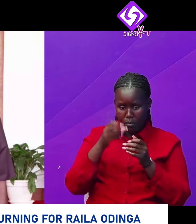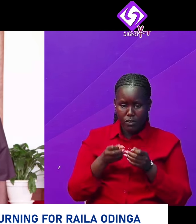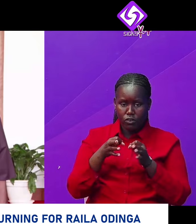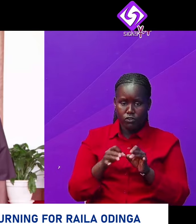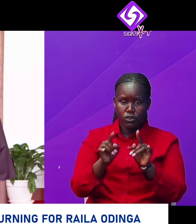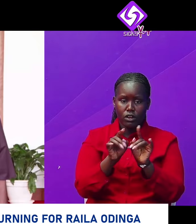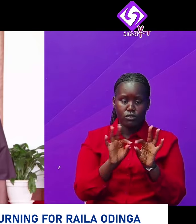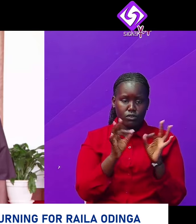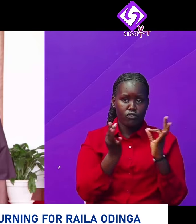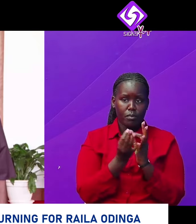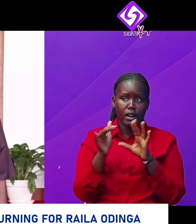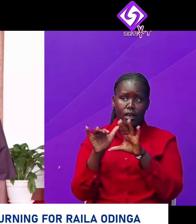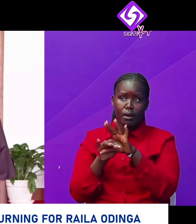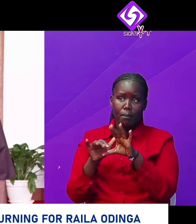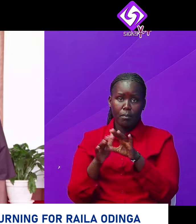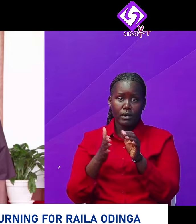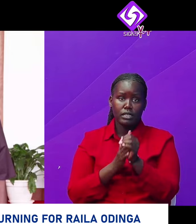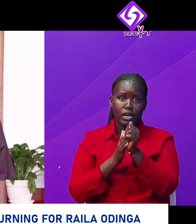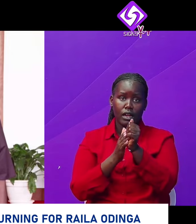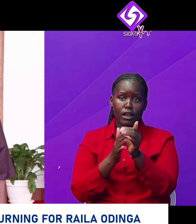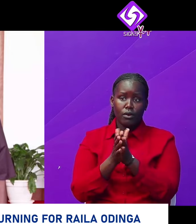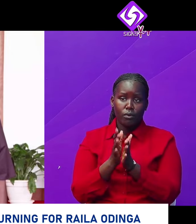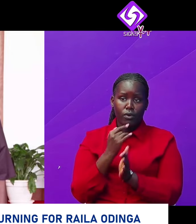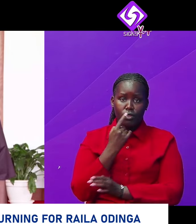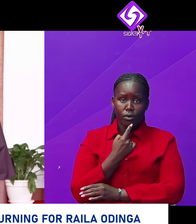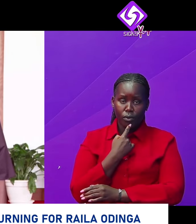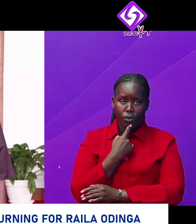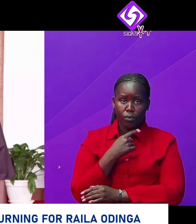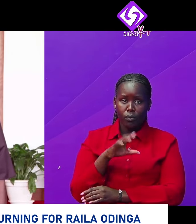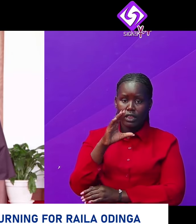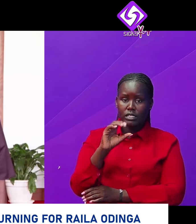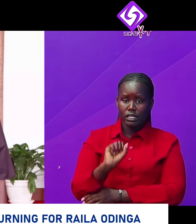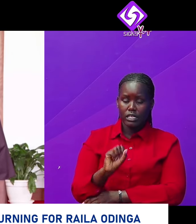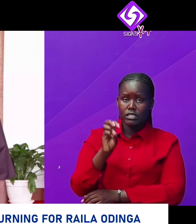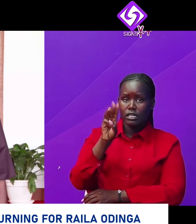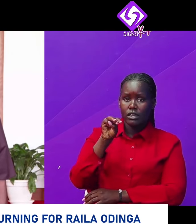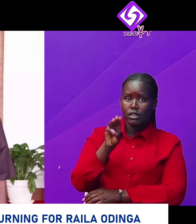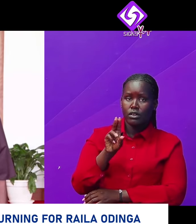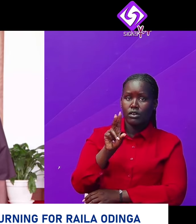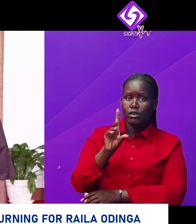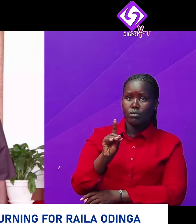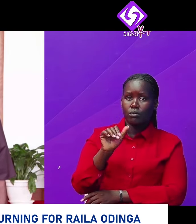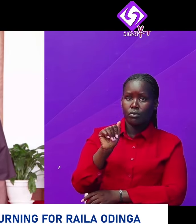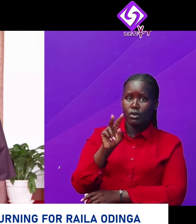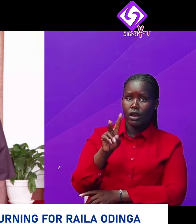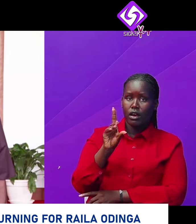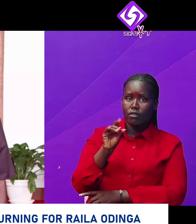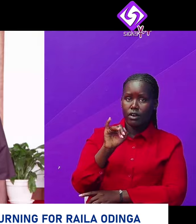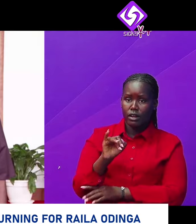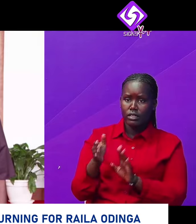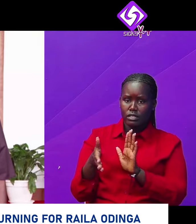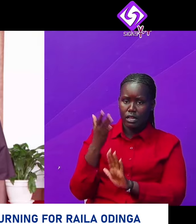members, led by Prime Cabinet Secretary Musalia Mudavadi, is leaving immediately for